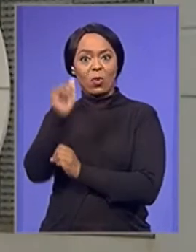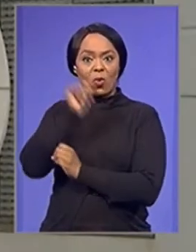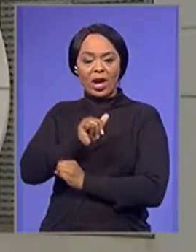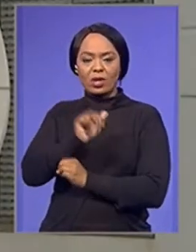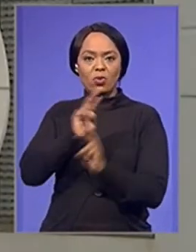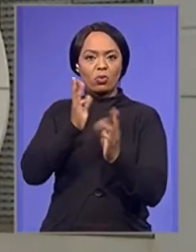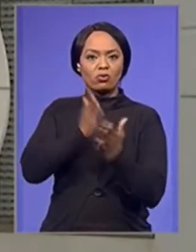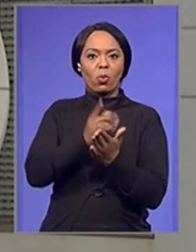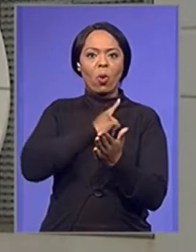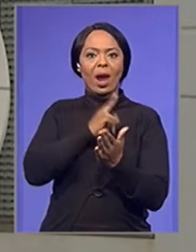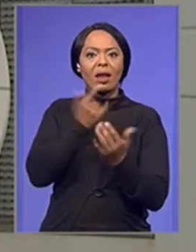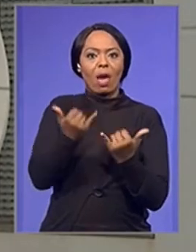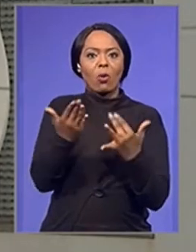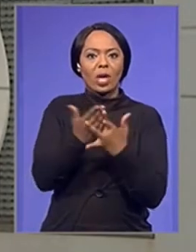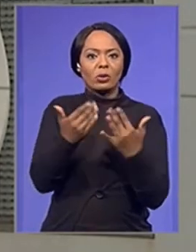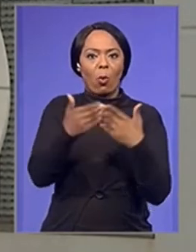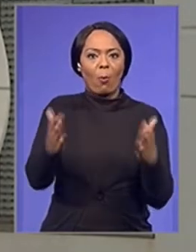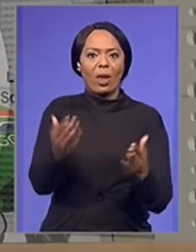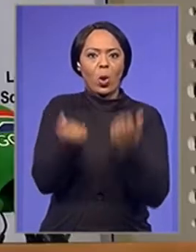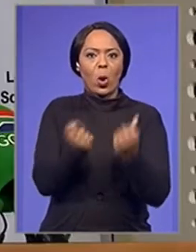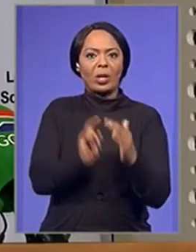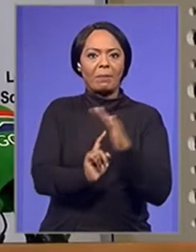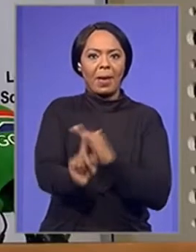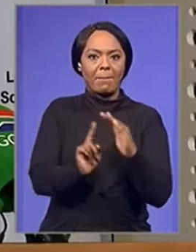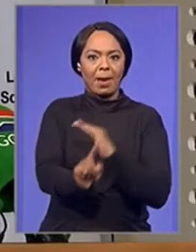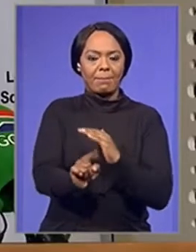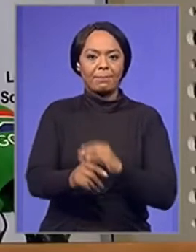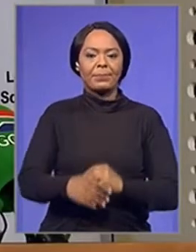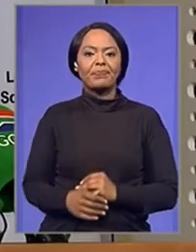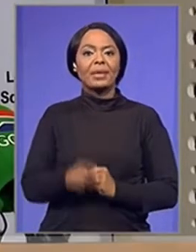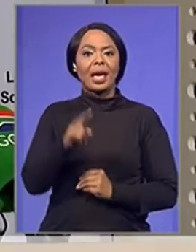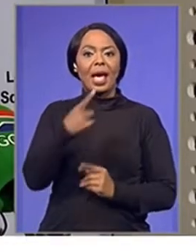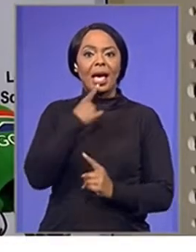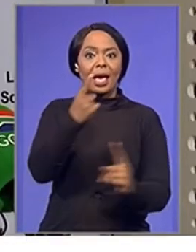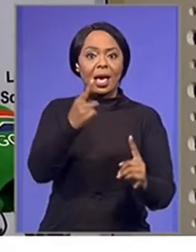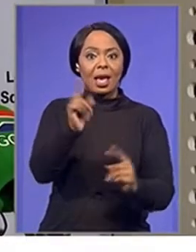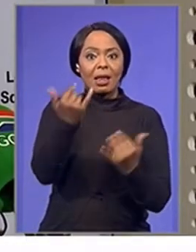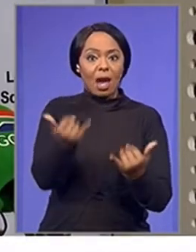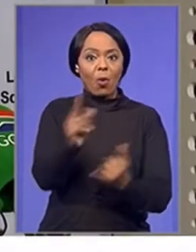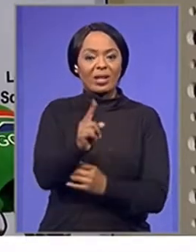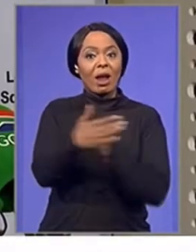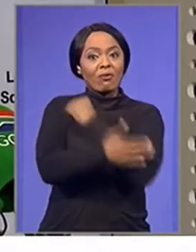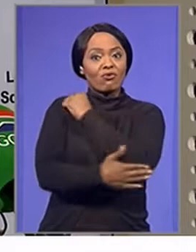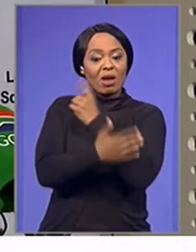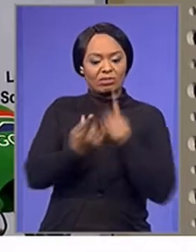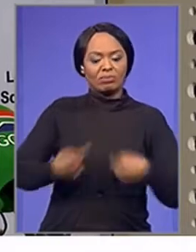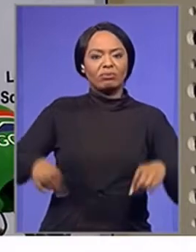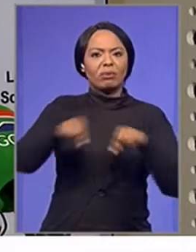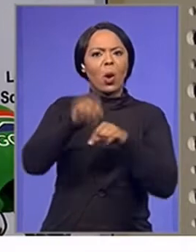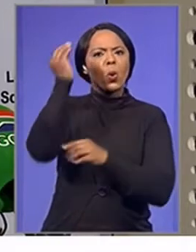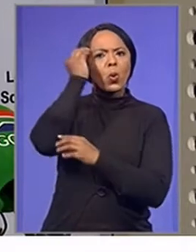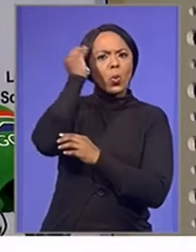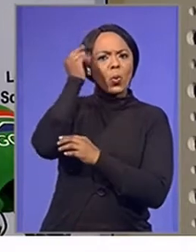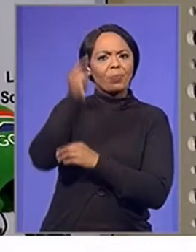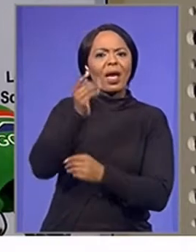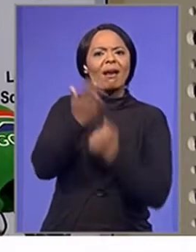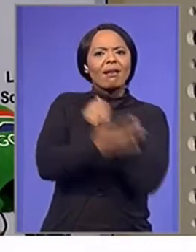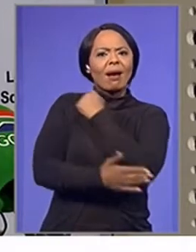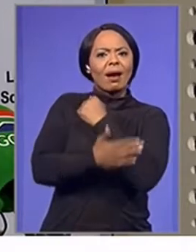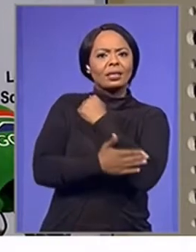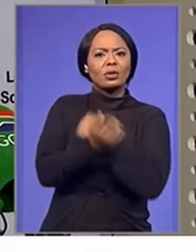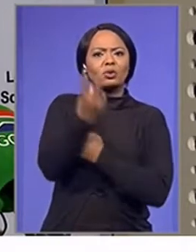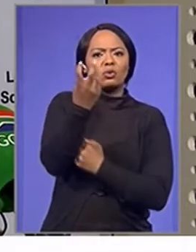Lekgotleng la Molao wa Motheo. And what we are raising in this briefing is that this country, and you know for fact, this country has 2